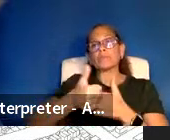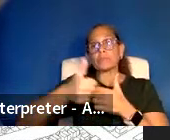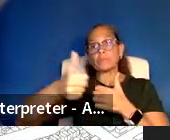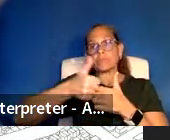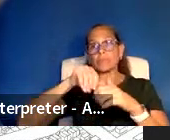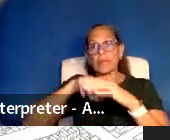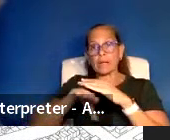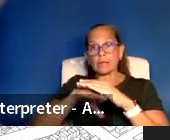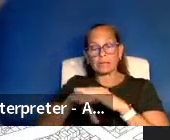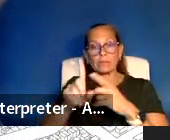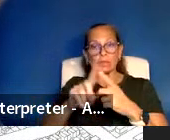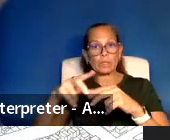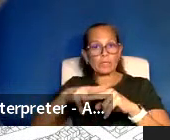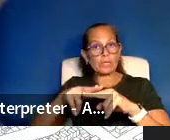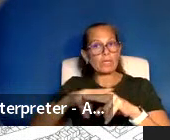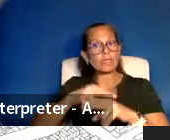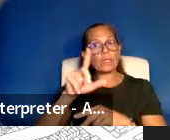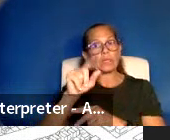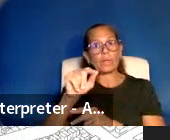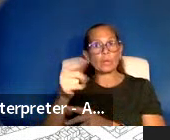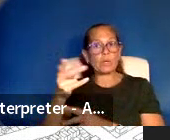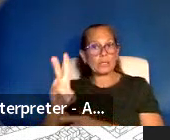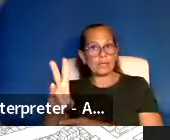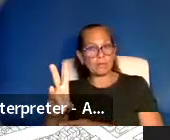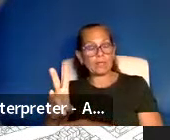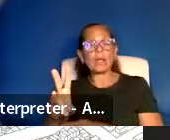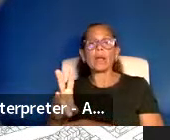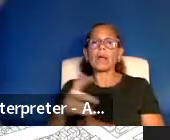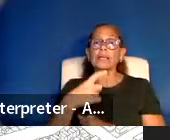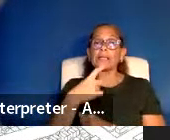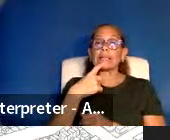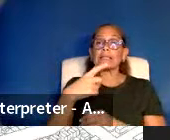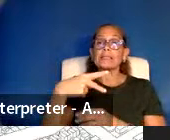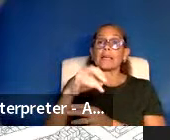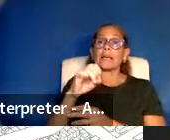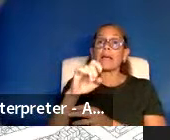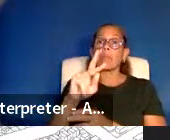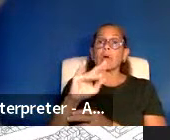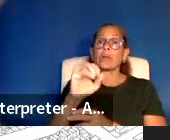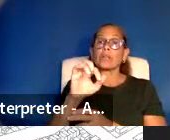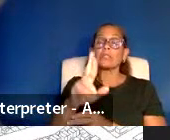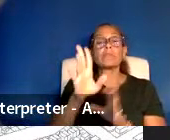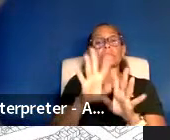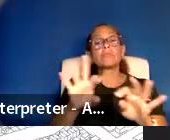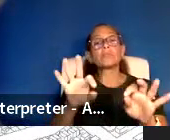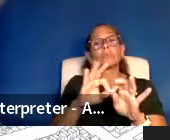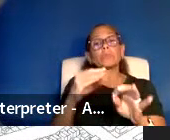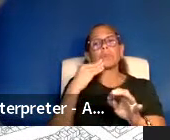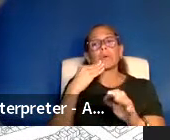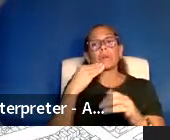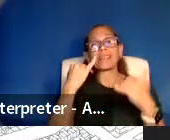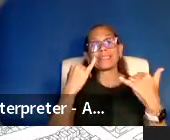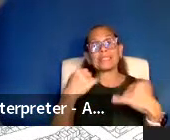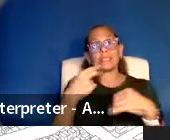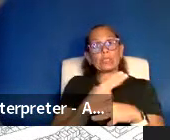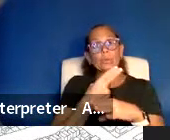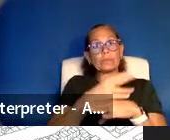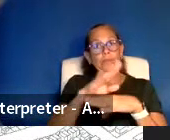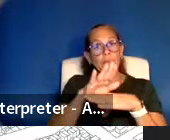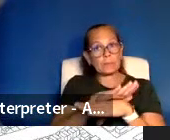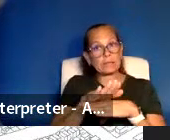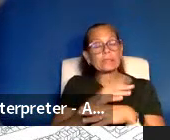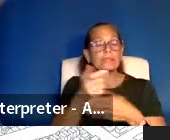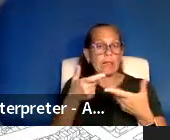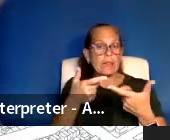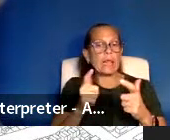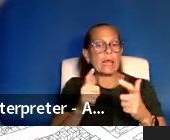will come online in 2027. Again, as I said, for Parkchester Van Ness, it's important to note that existing uses and businesses are allowed